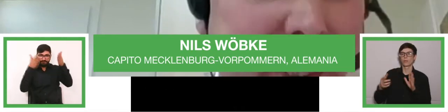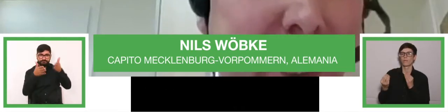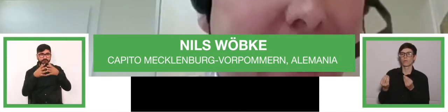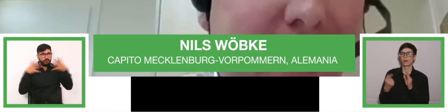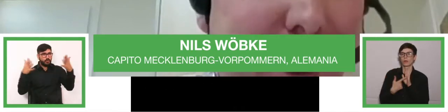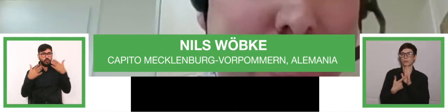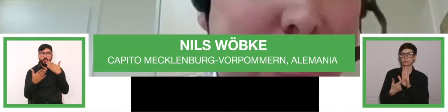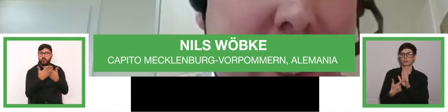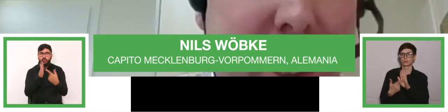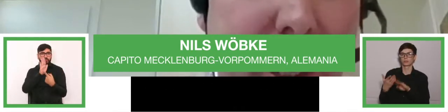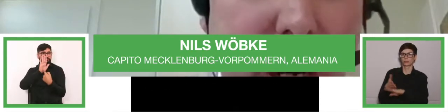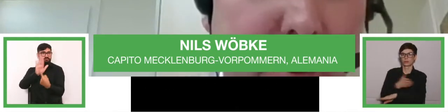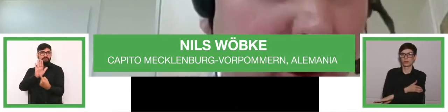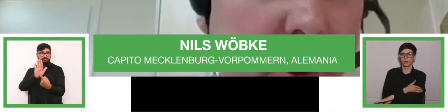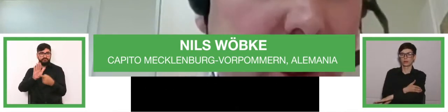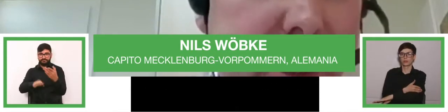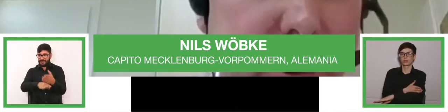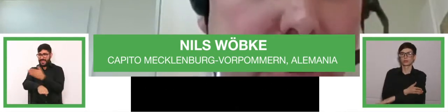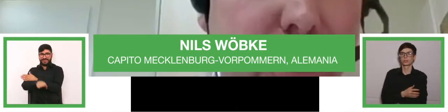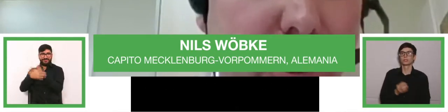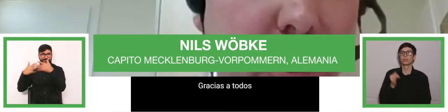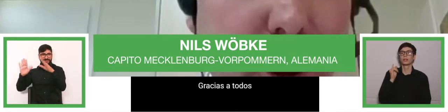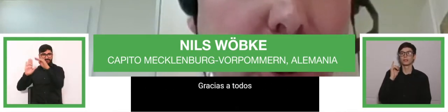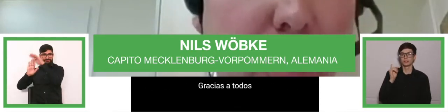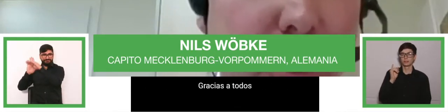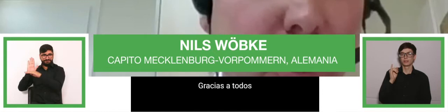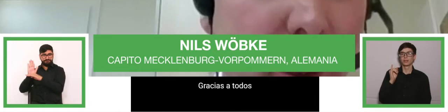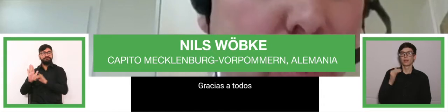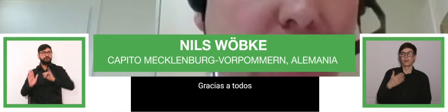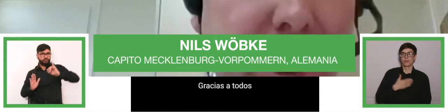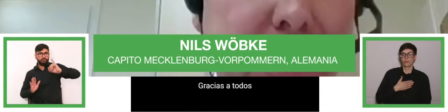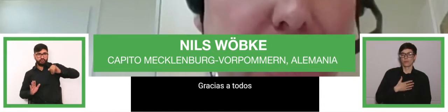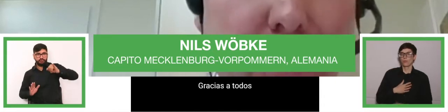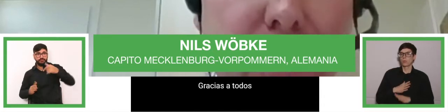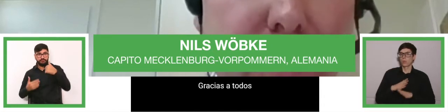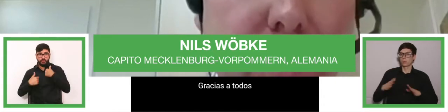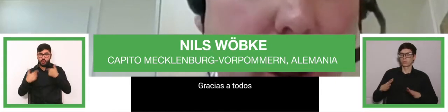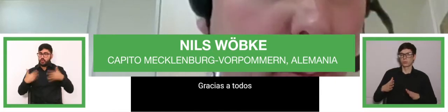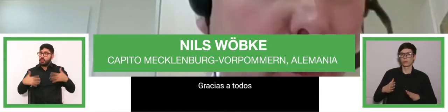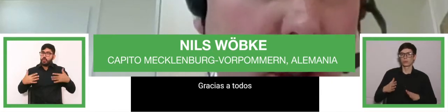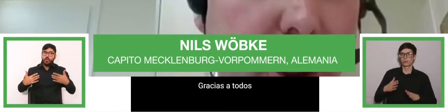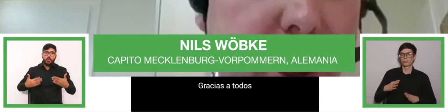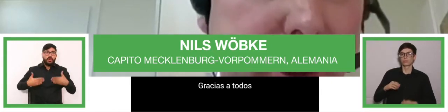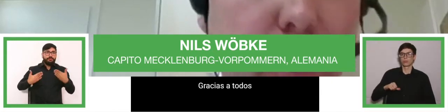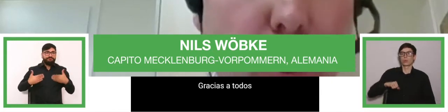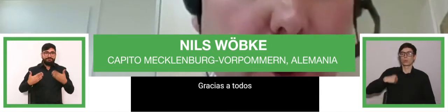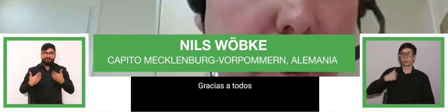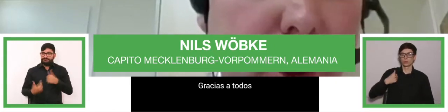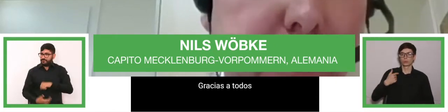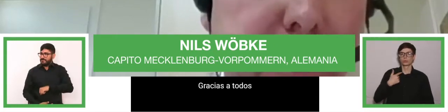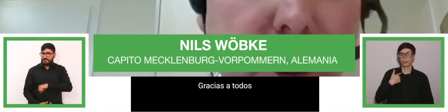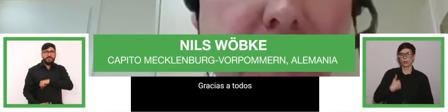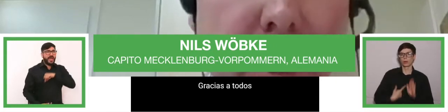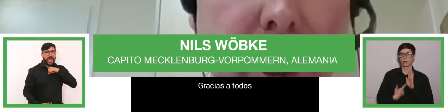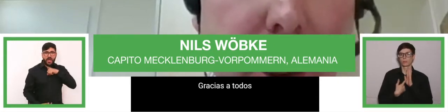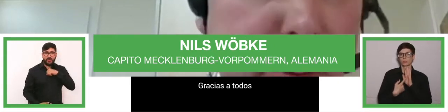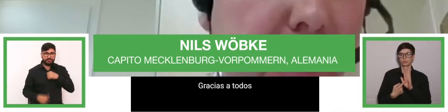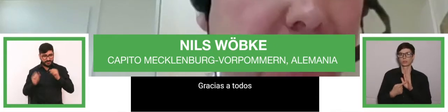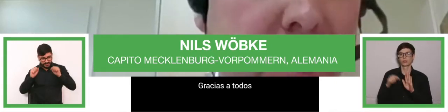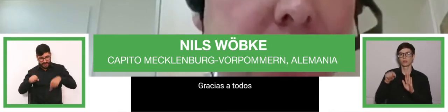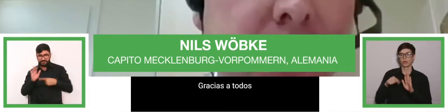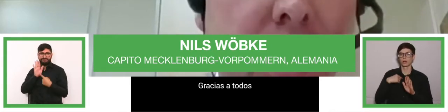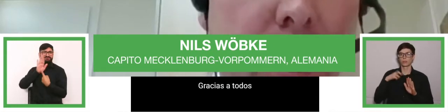earlier on. I'm so delighted to show you and present you our project with the Schwerin